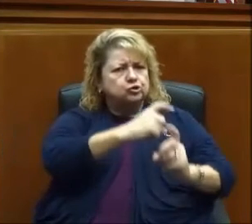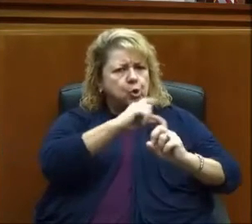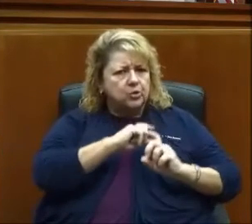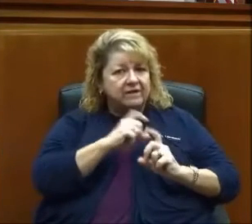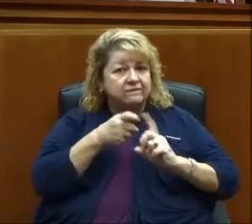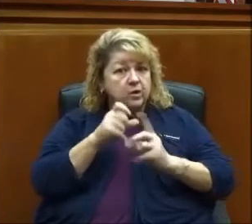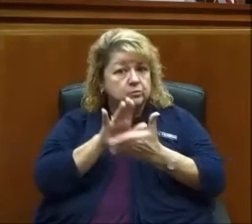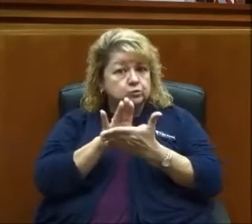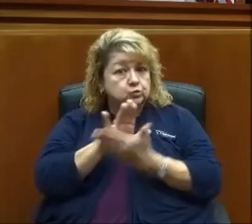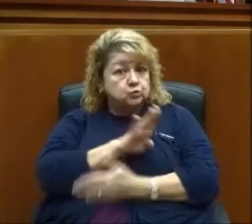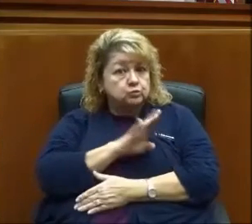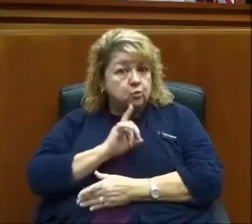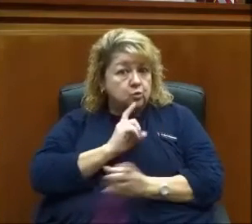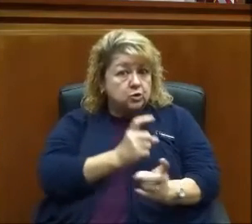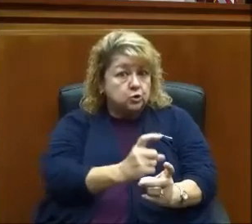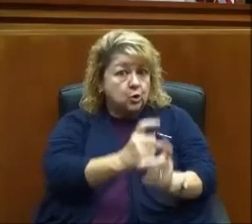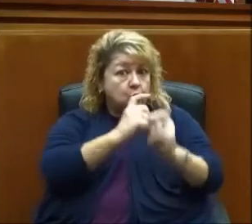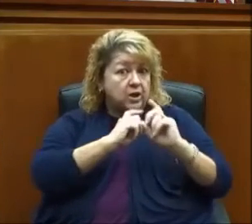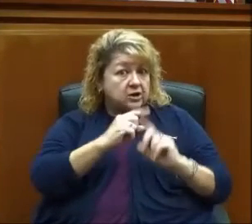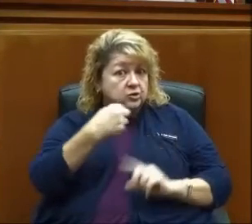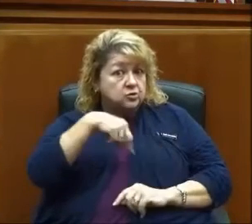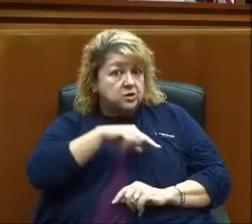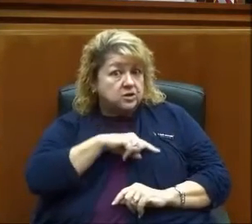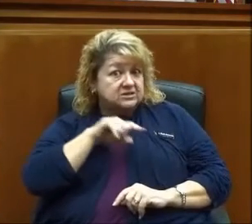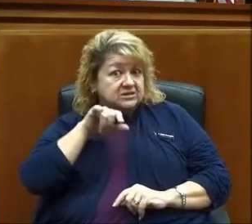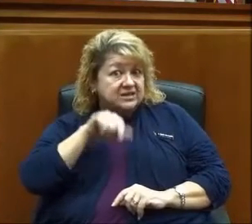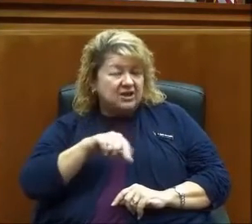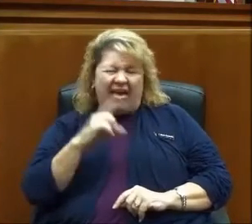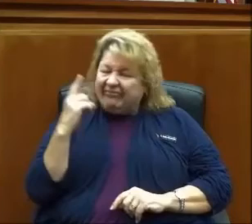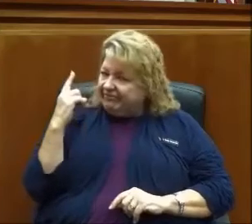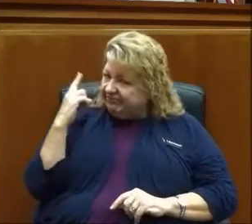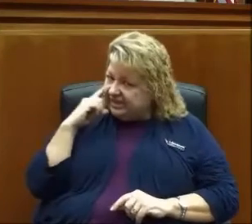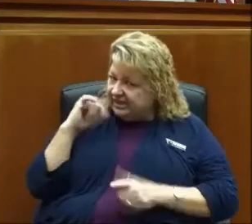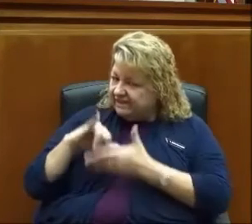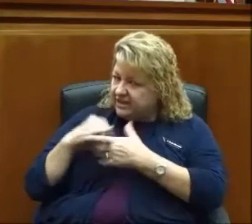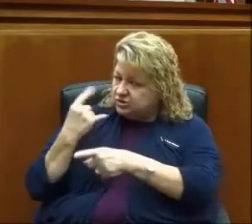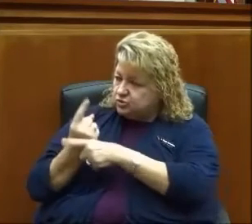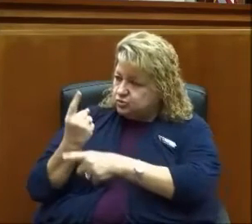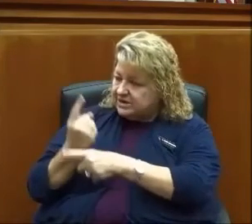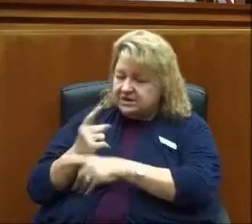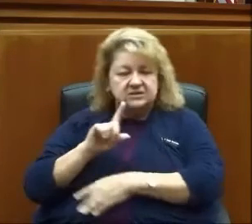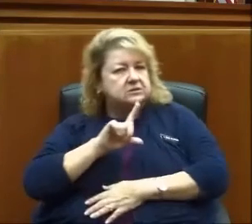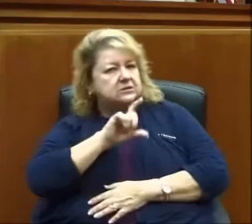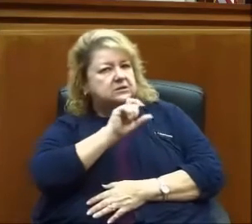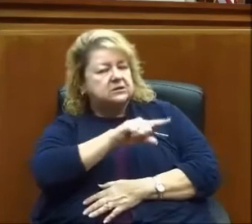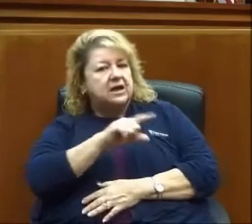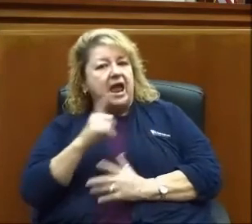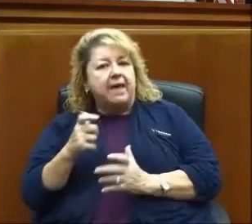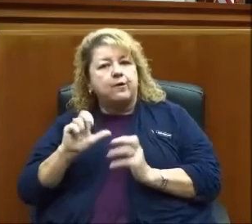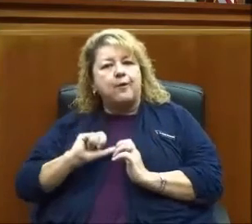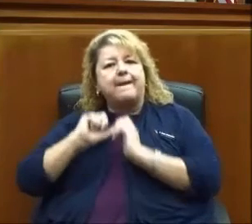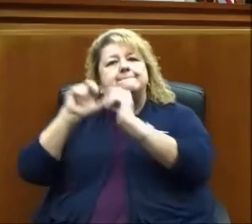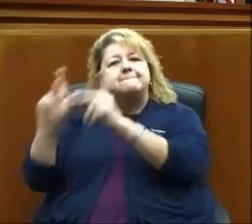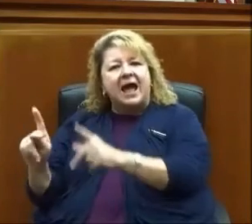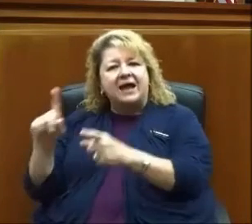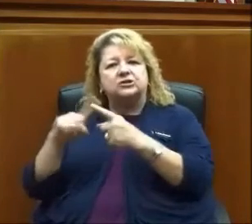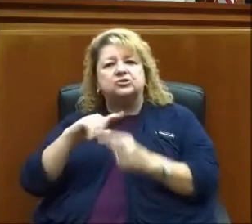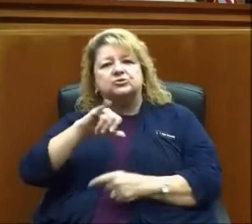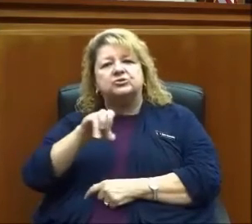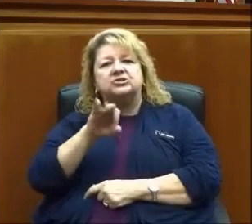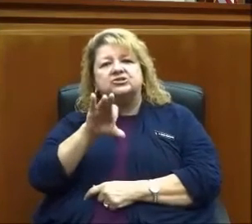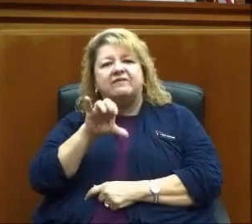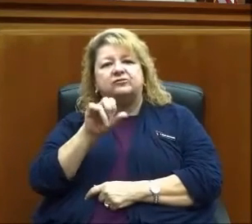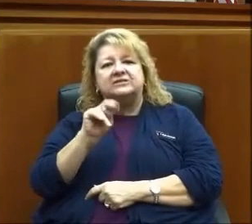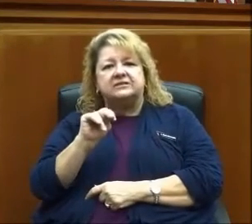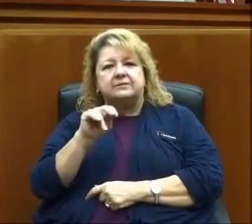from the school board? The Jefferson Parish School Board? I think so. I read something about it reverting back to them, Yes. which I think meant that it